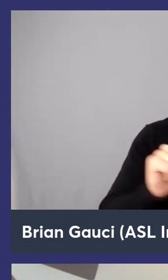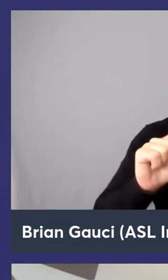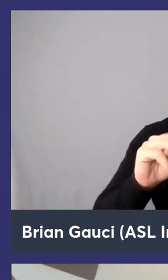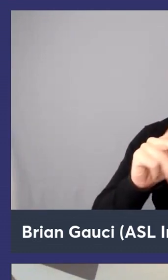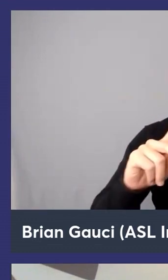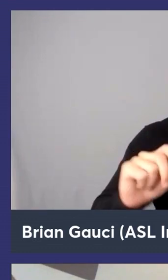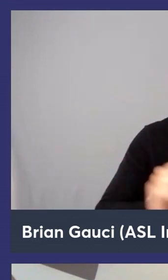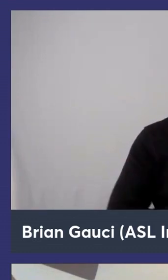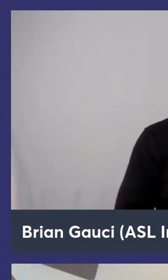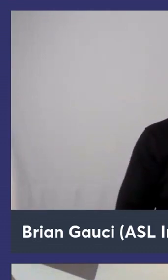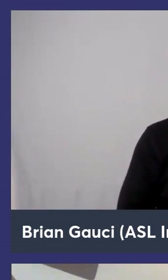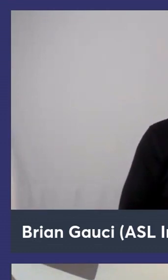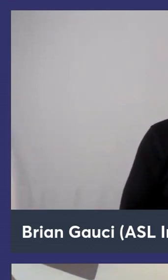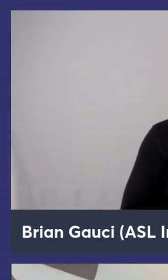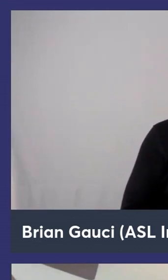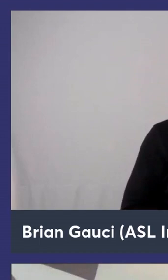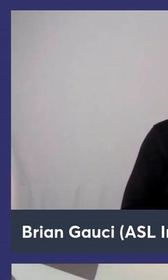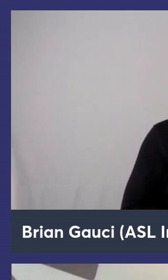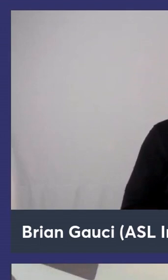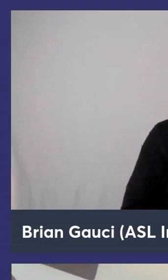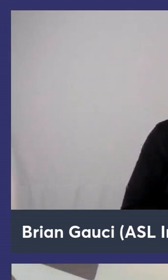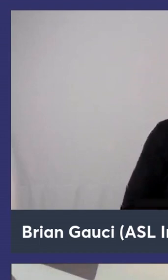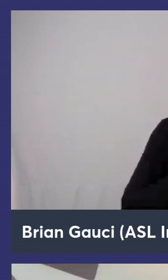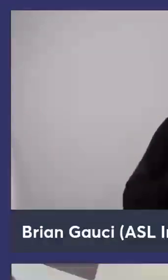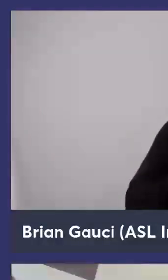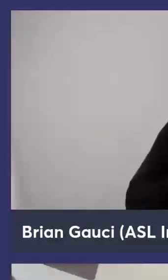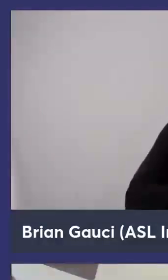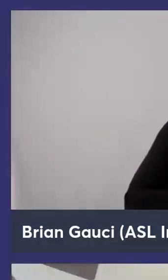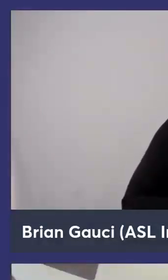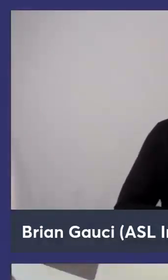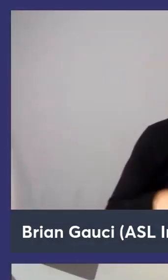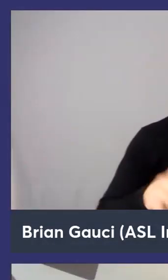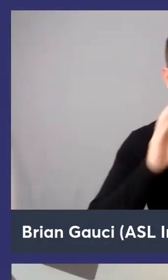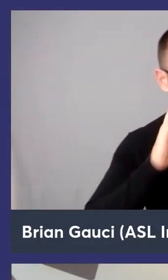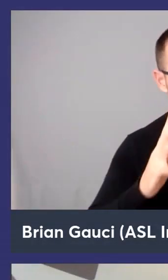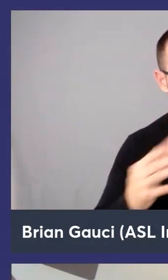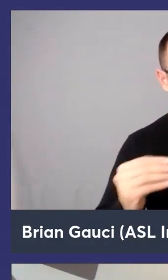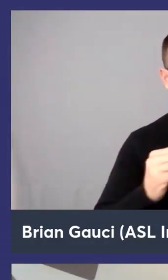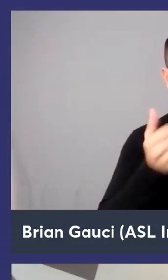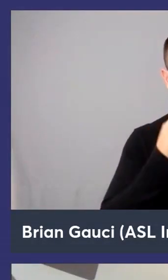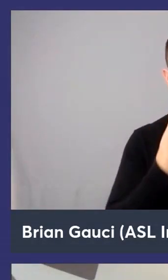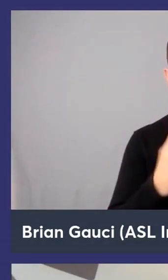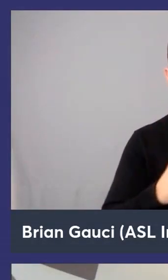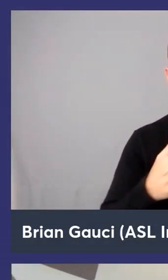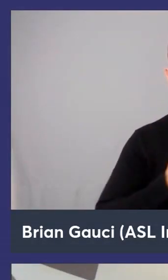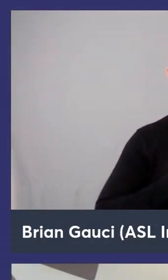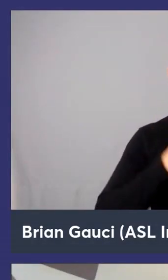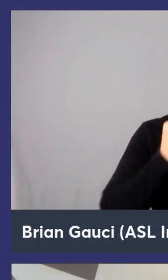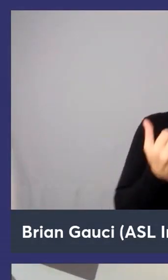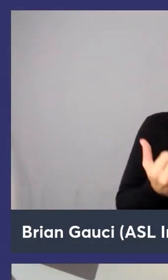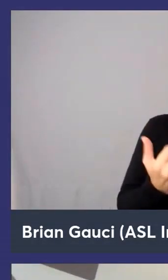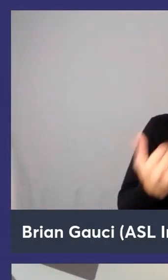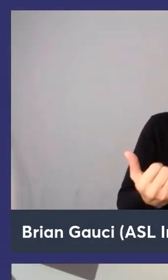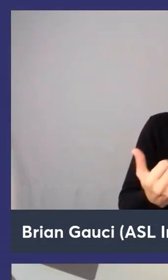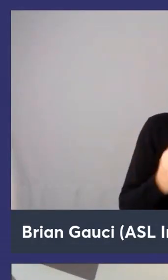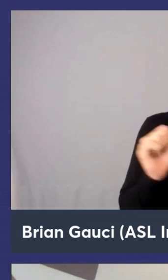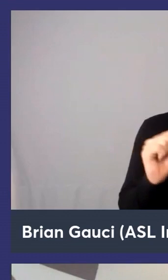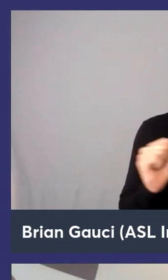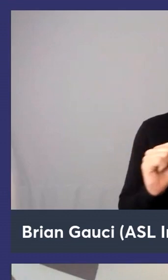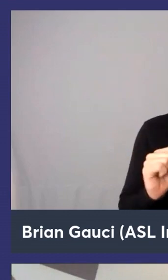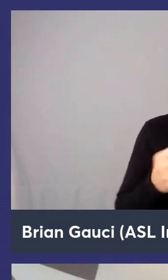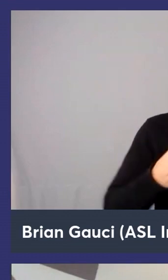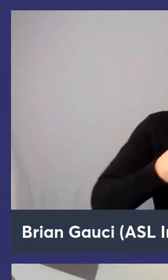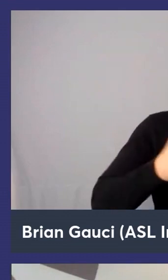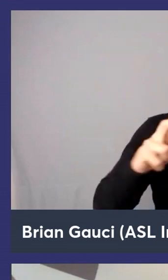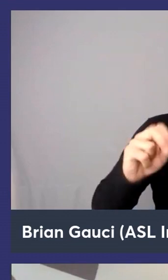It's going to be nice and much warmer than where I'm at right now, which is like 30 degrees. So looking forward to that. Yeah, so I'm in